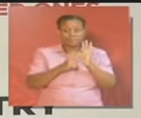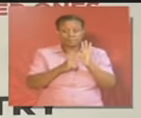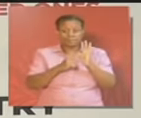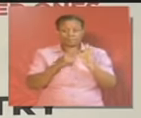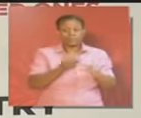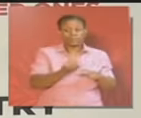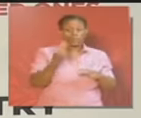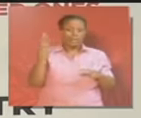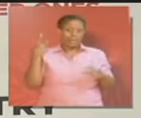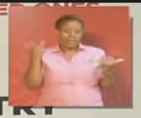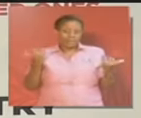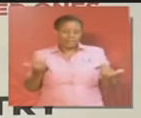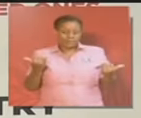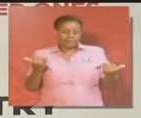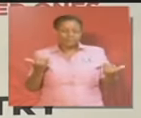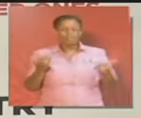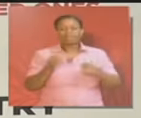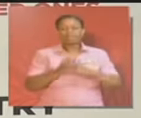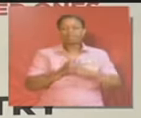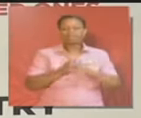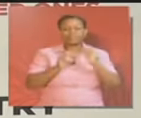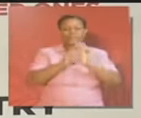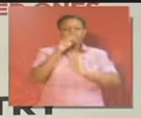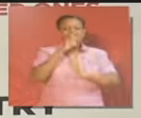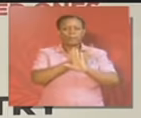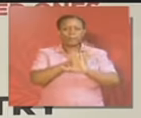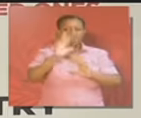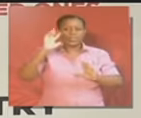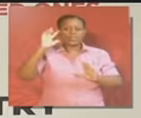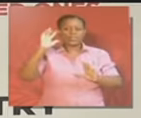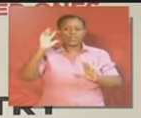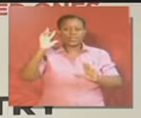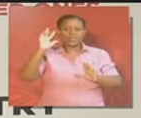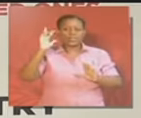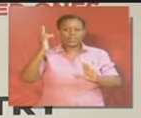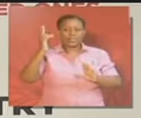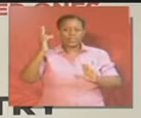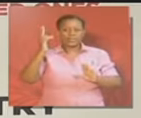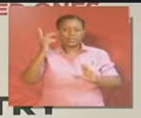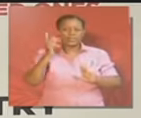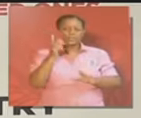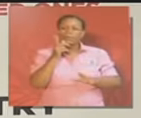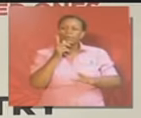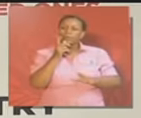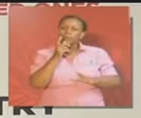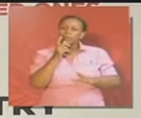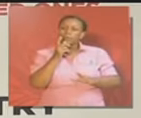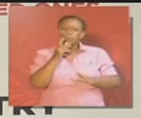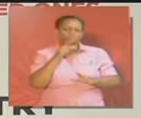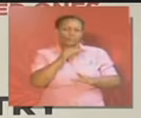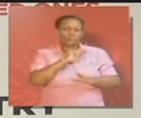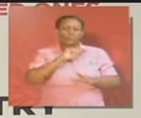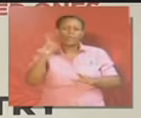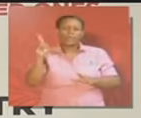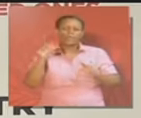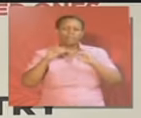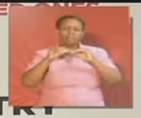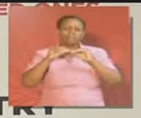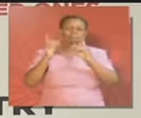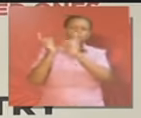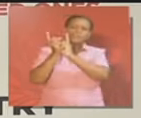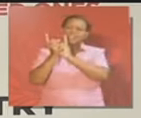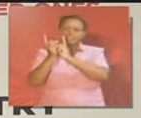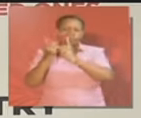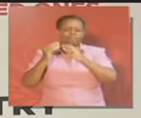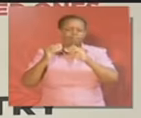with, to whom you could have spread virus. We wouldn't go further back than that because there's no scientific evidence that supports